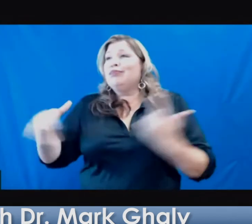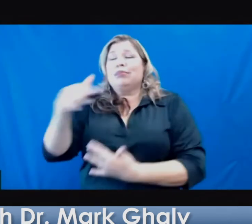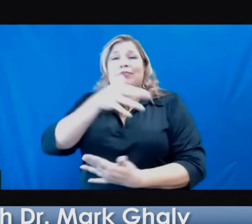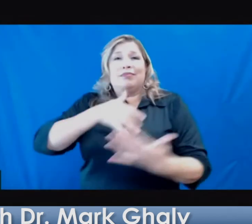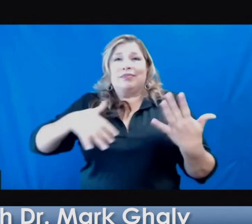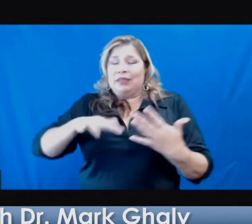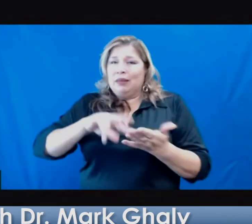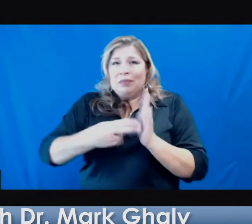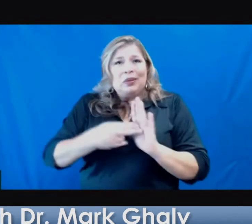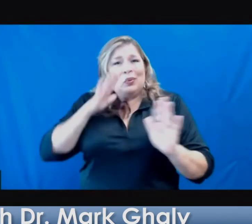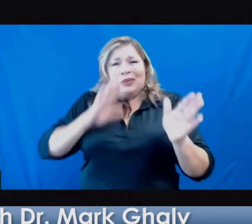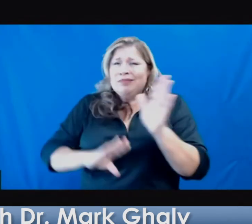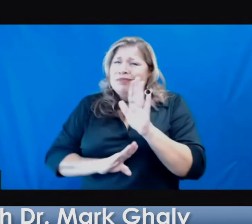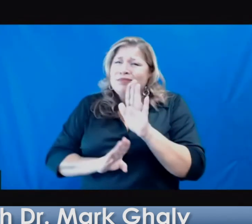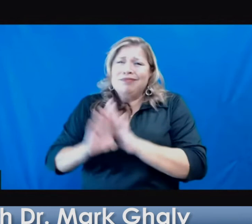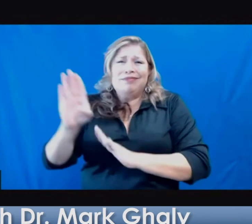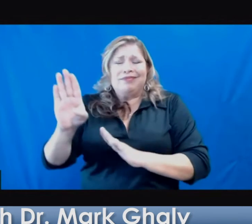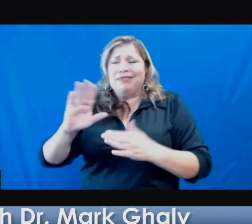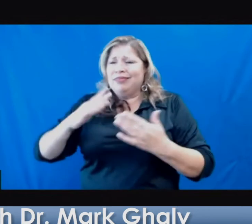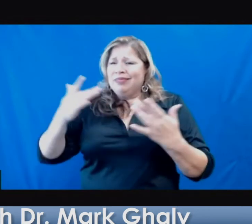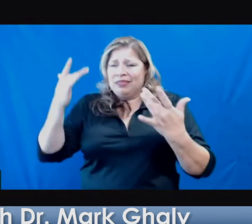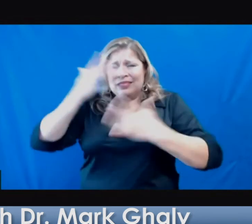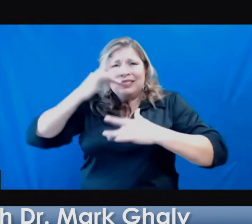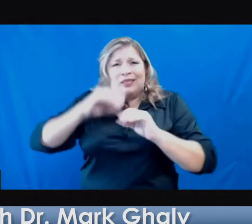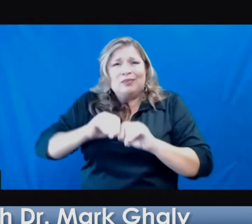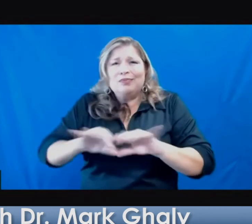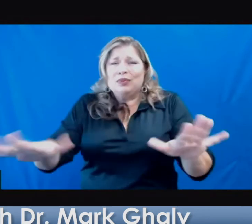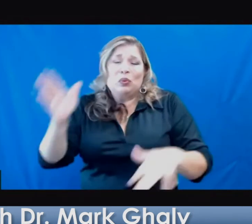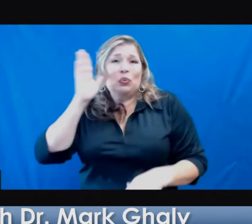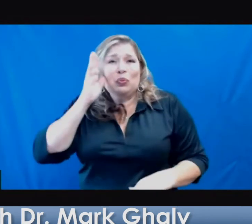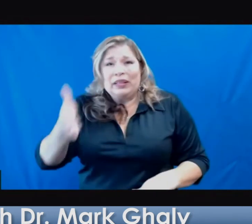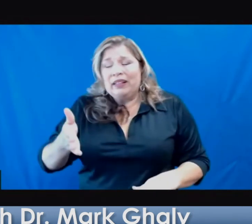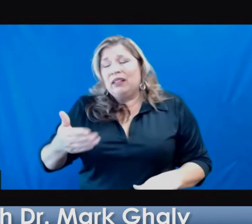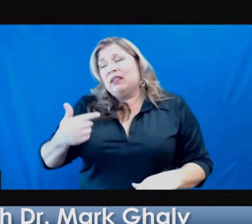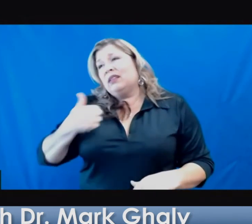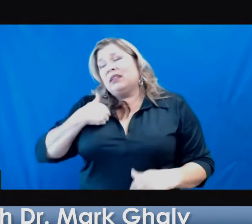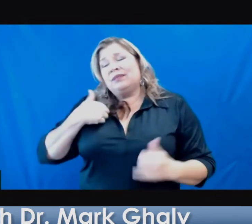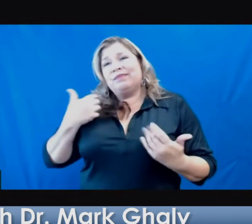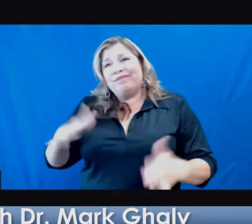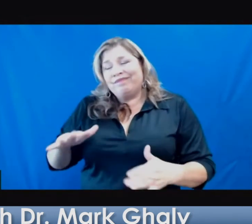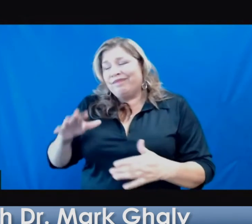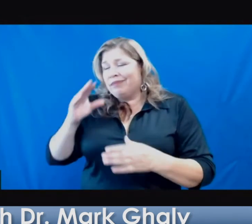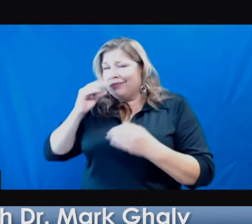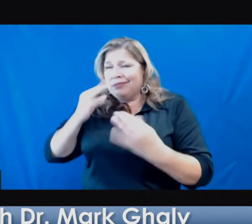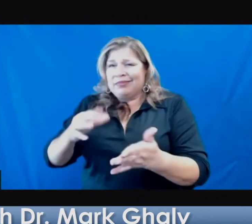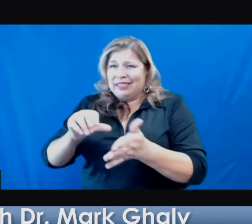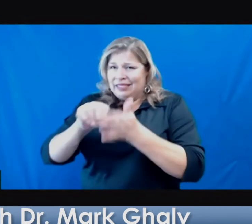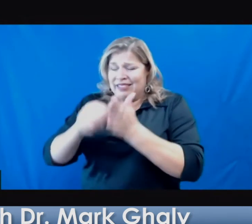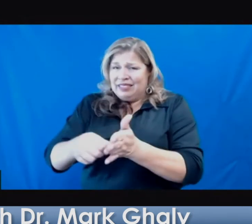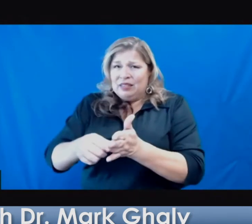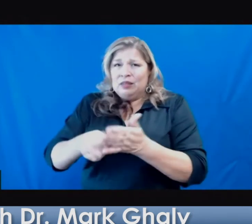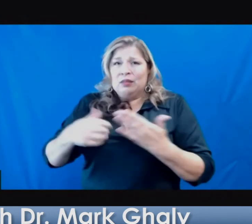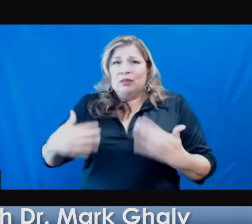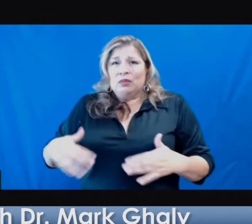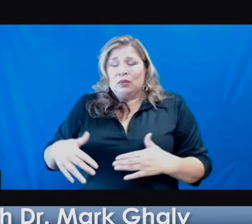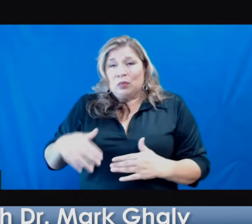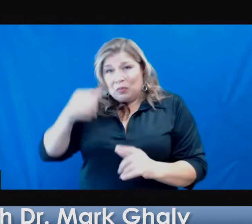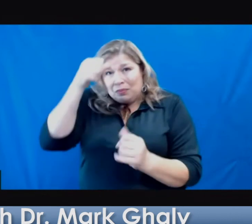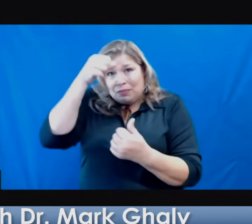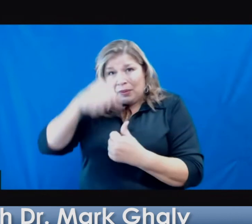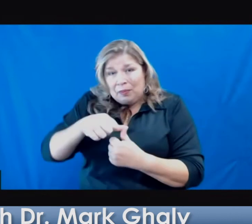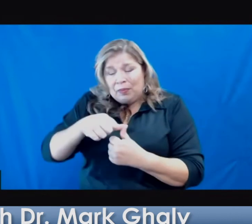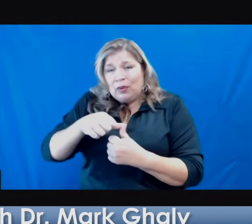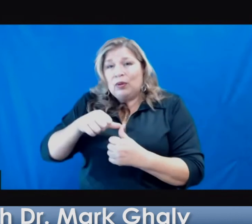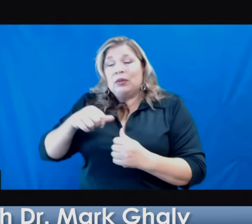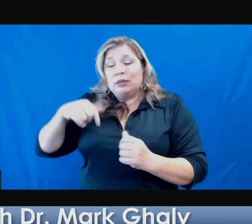I think one important data point that I'm shared it before, but emphasizing today, is 12% of our cases could end up in